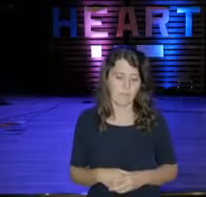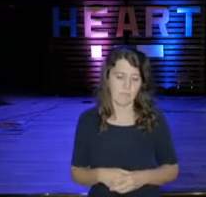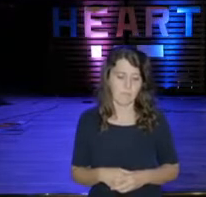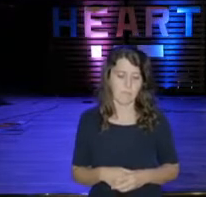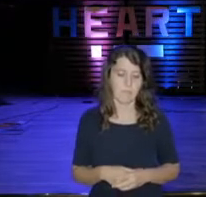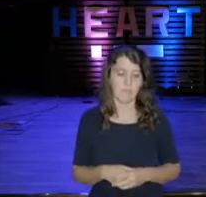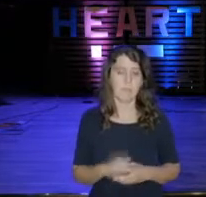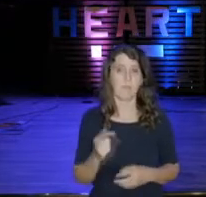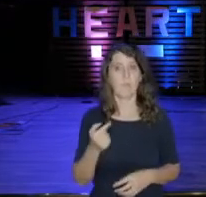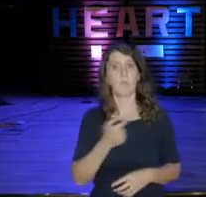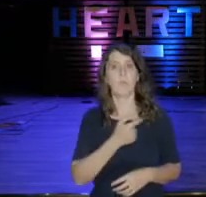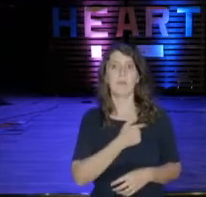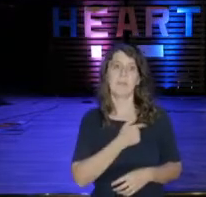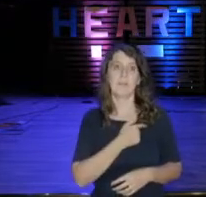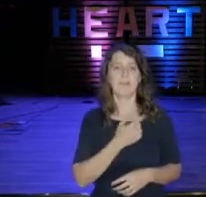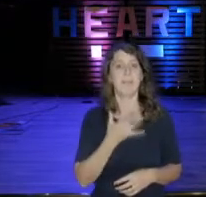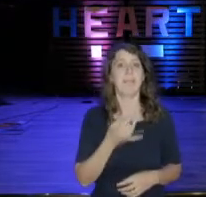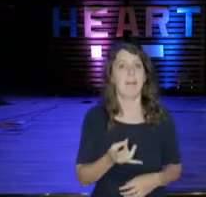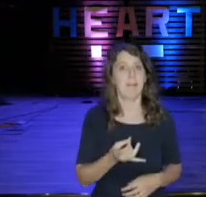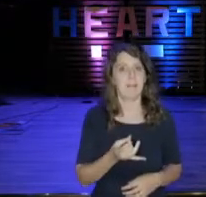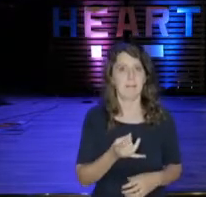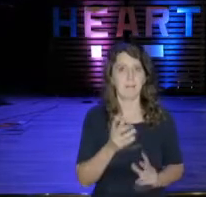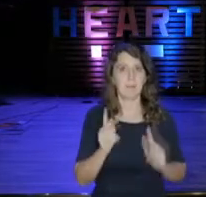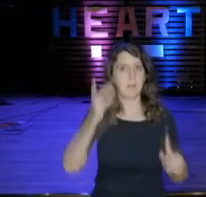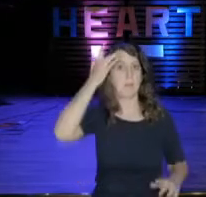We celebrate clever.